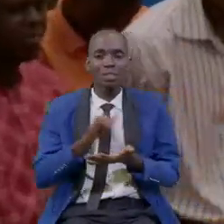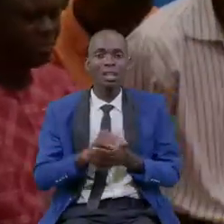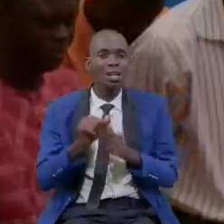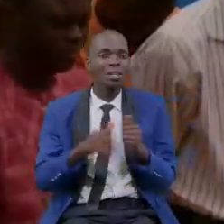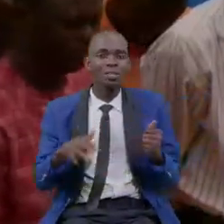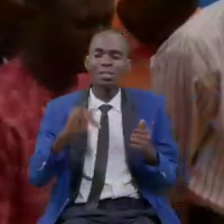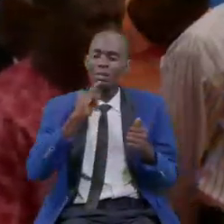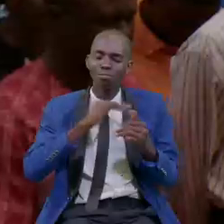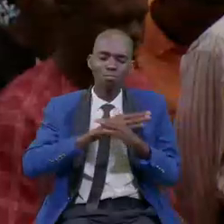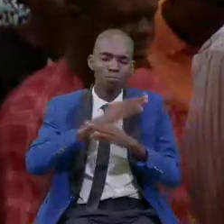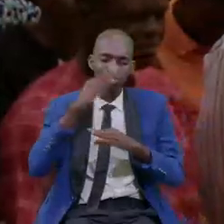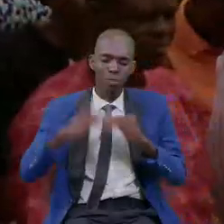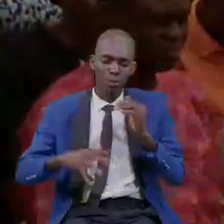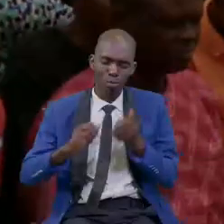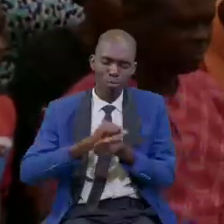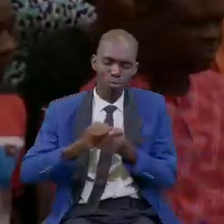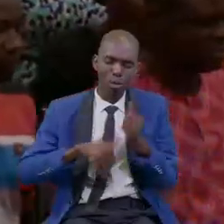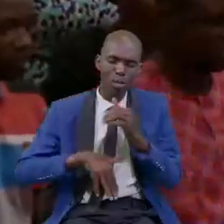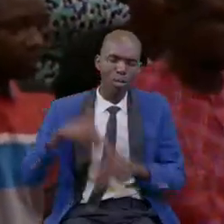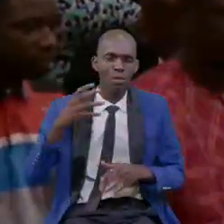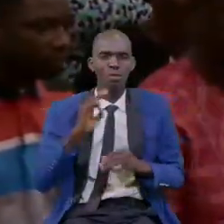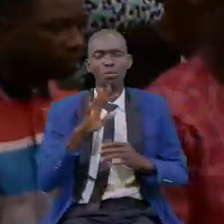cleansed away from your life.